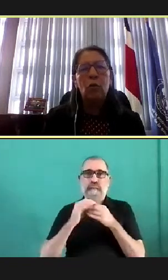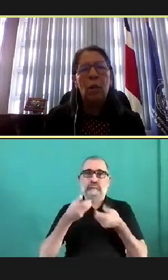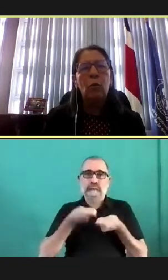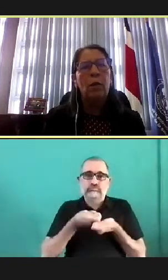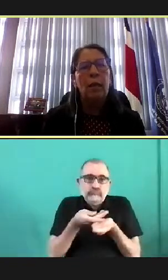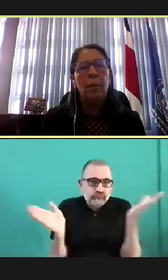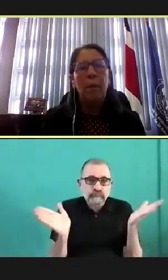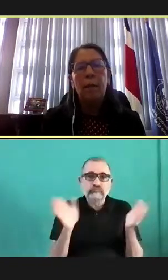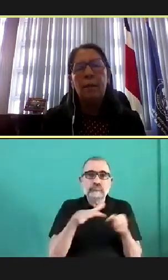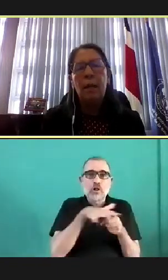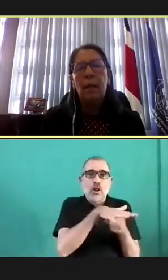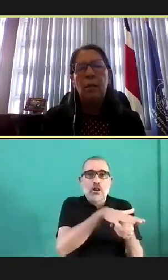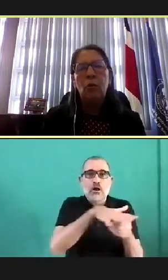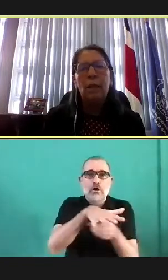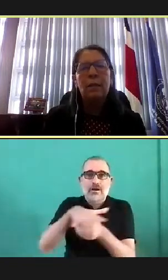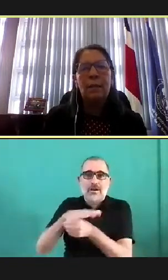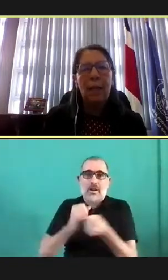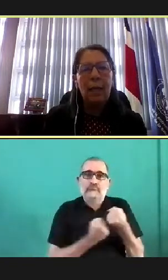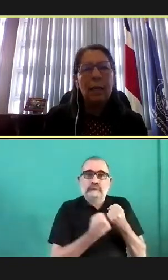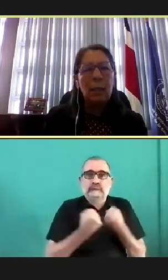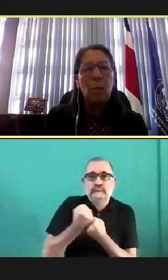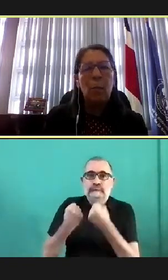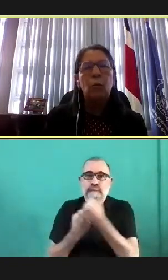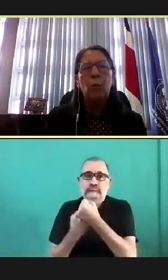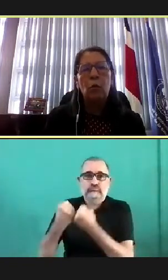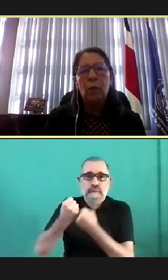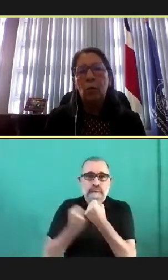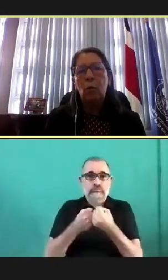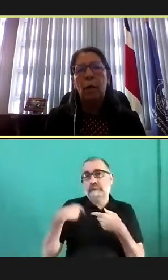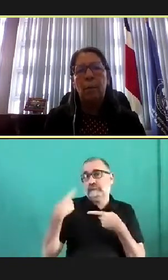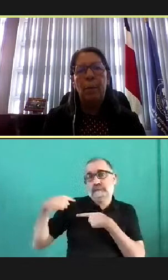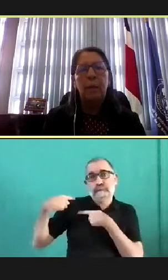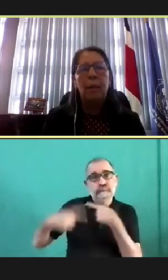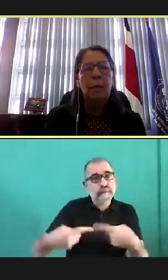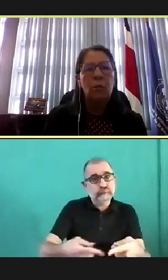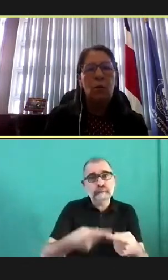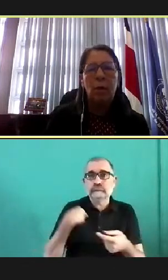these intersectoral entities